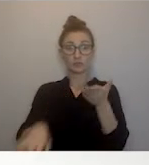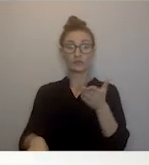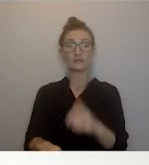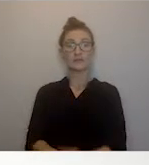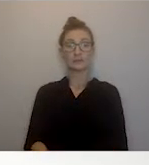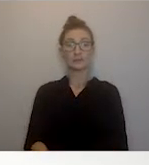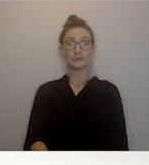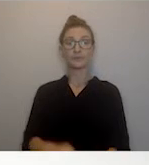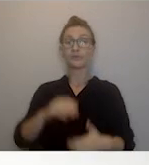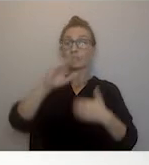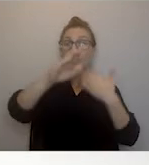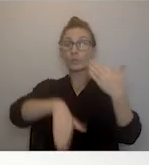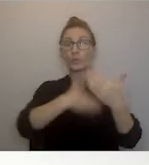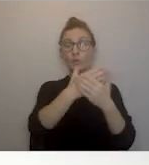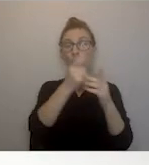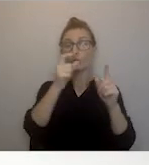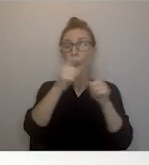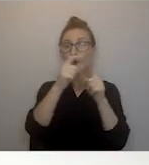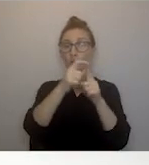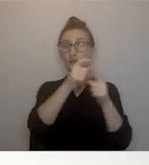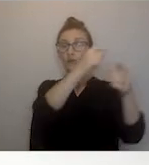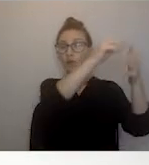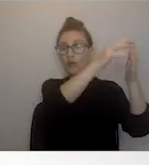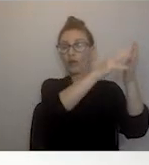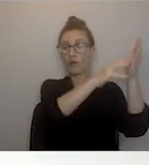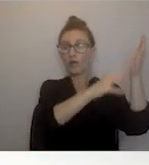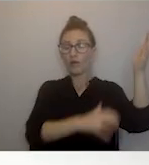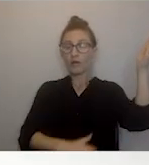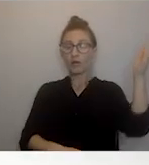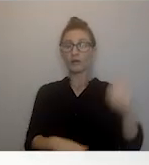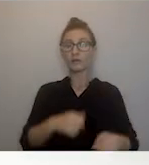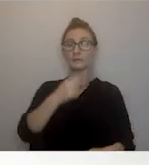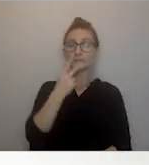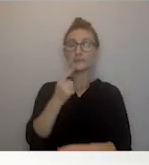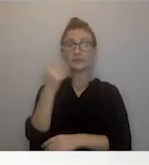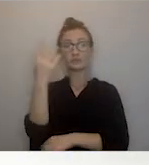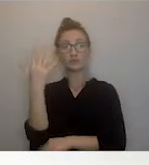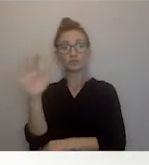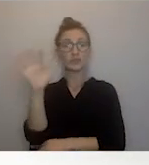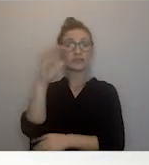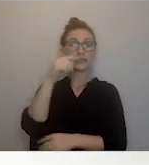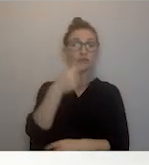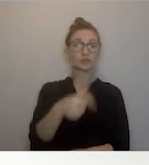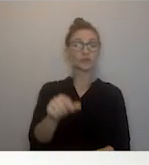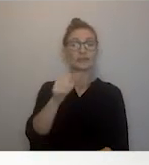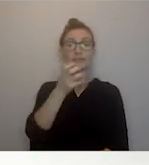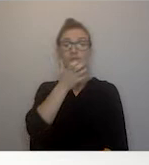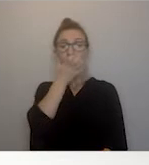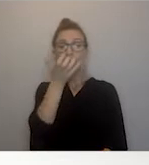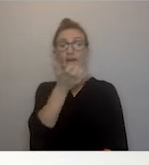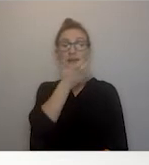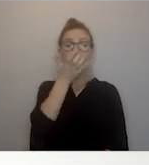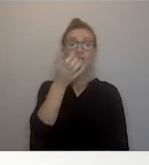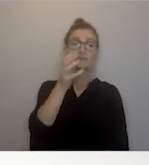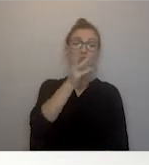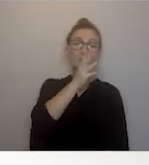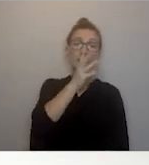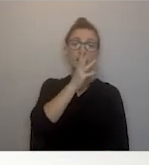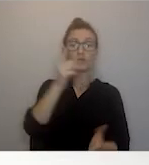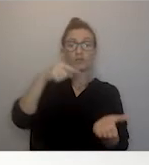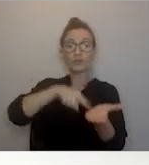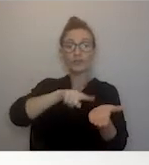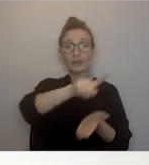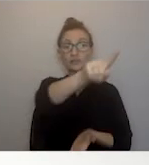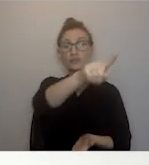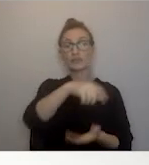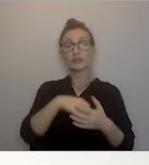grade students. They saw that exact same image, and here are all the wonderful words they came up with. So pink tree, green grass, reflection of a